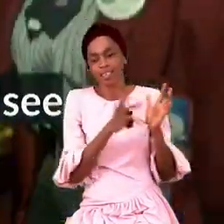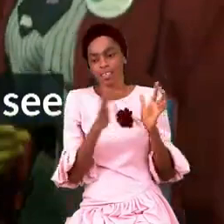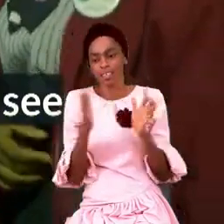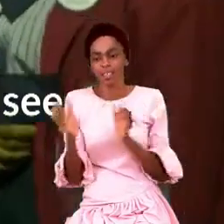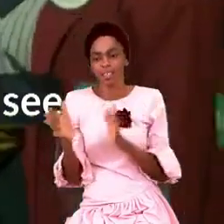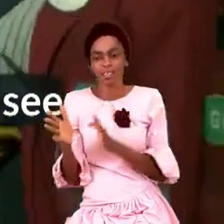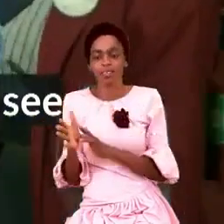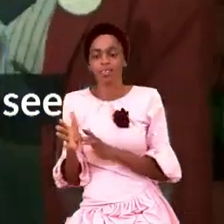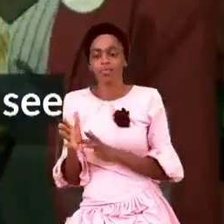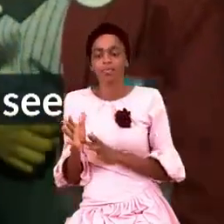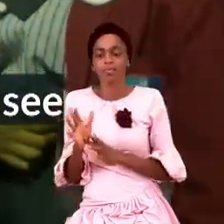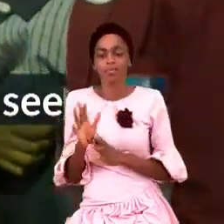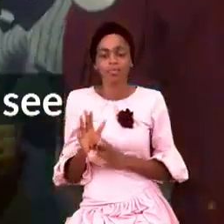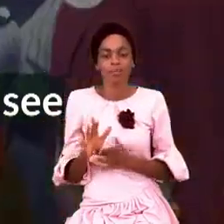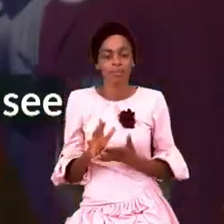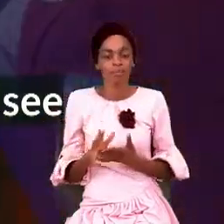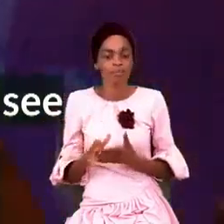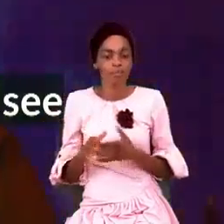world see.